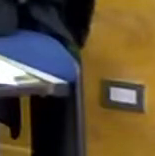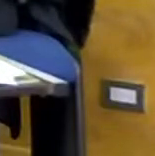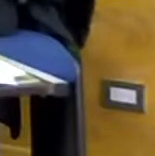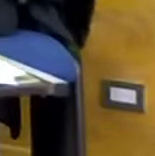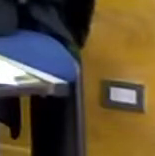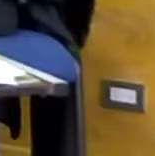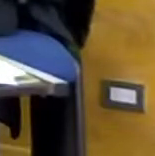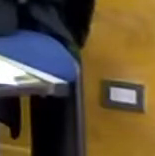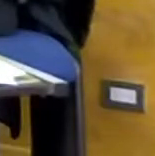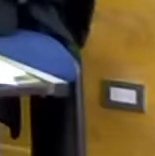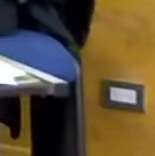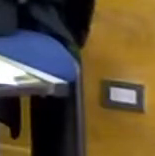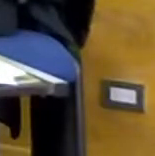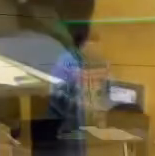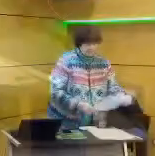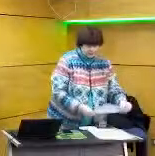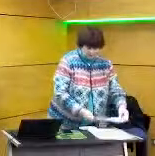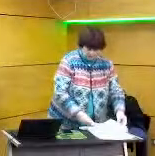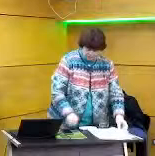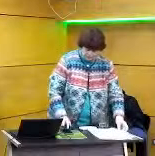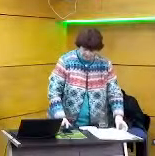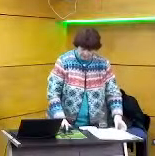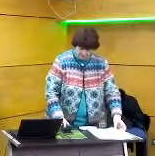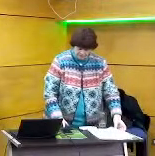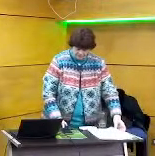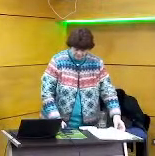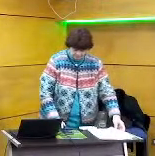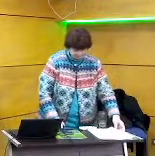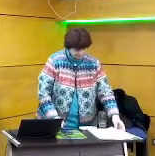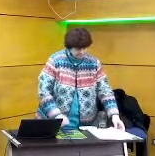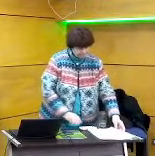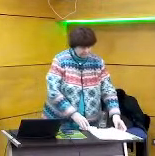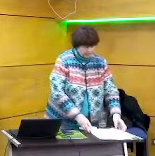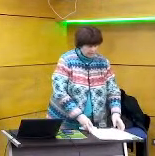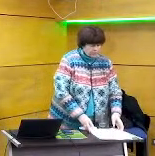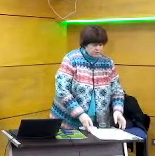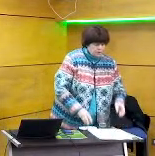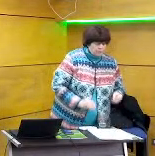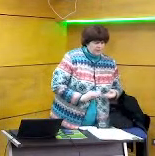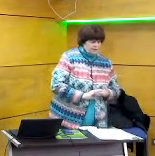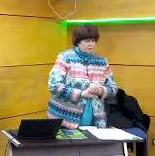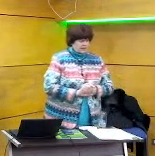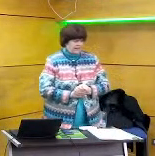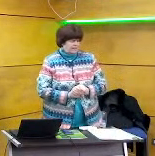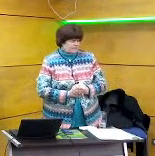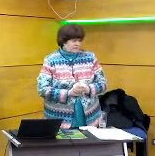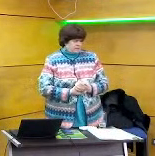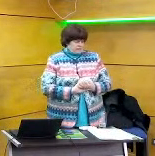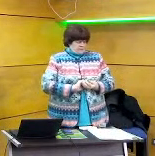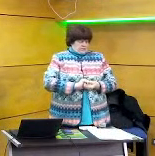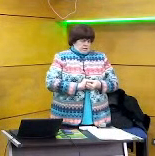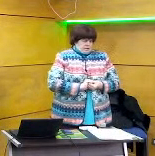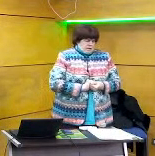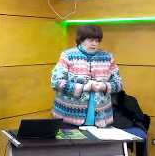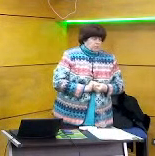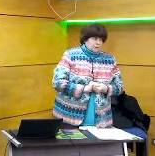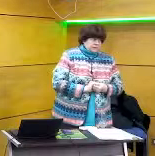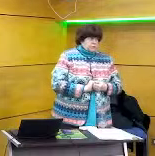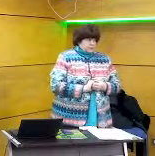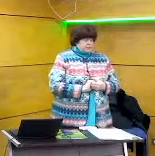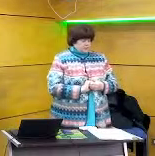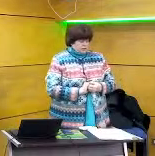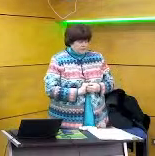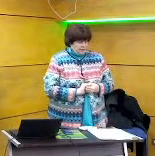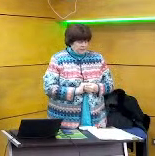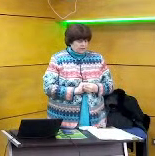So, if we look specifically at language development, we know that, according